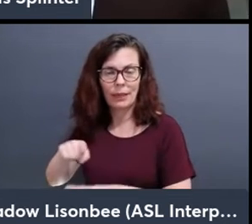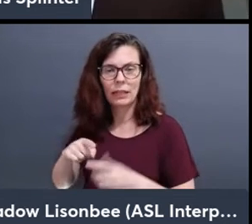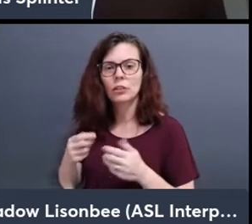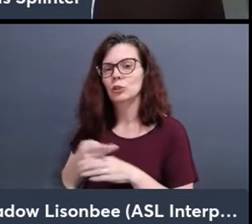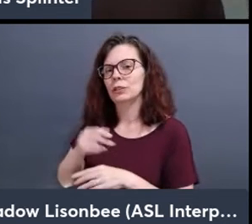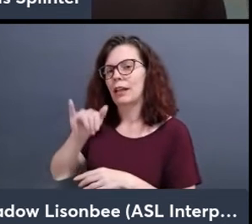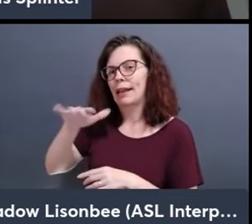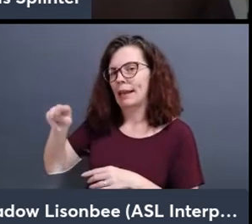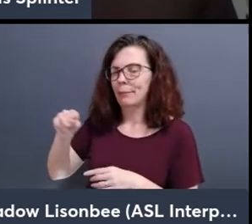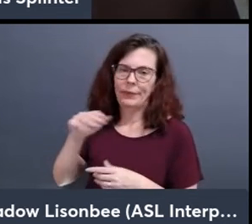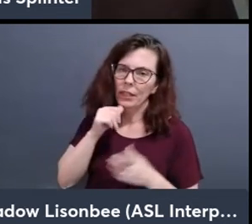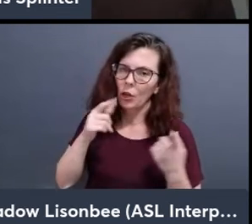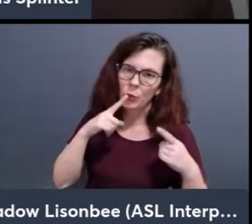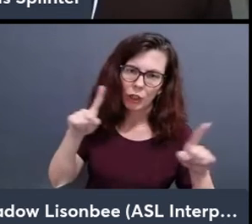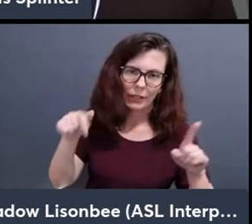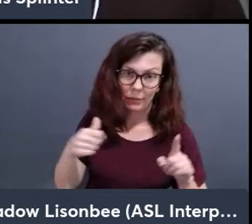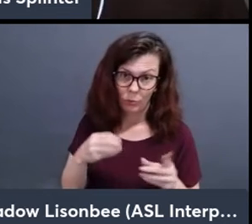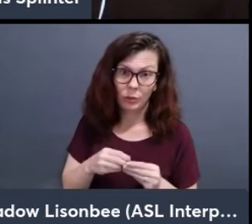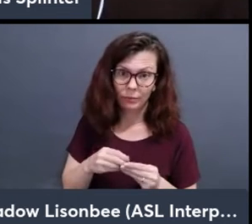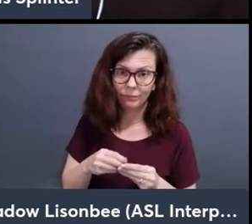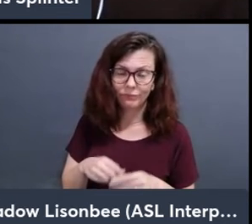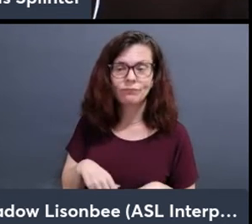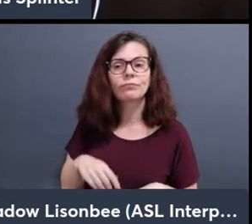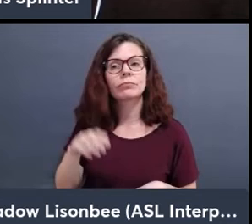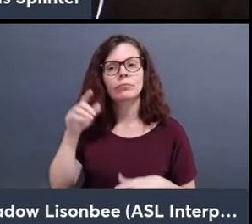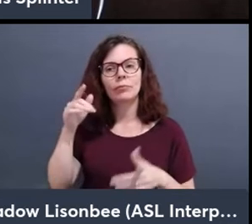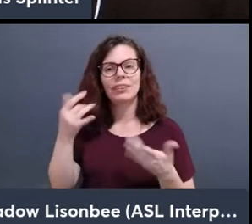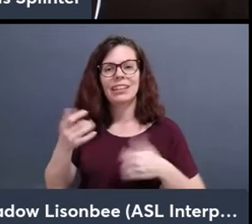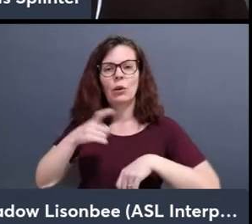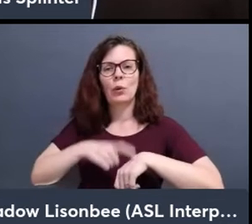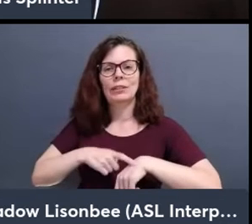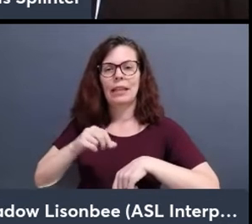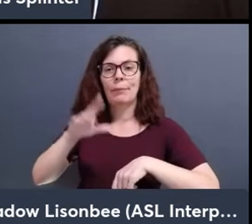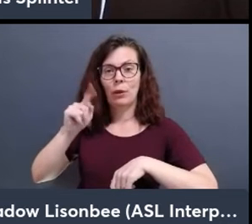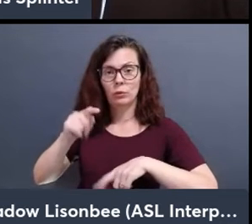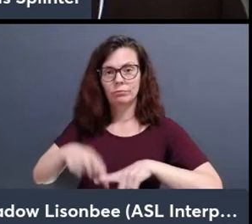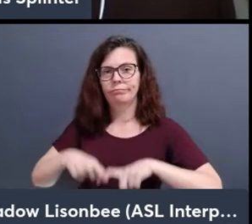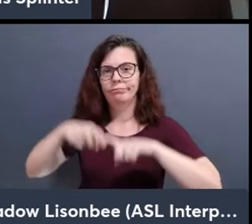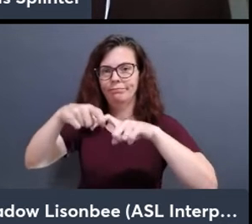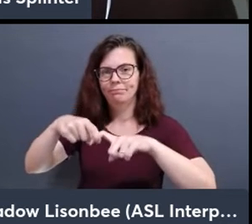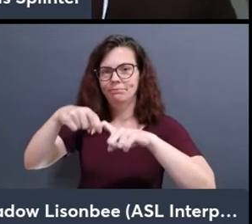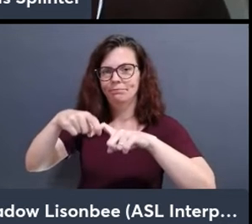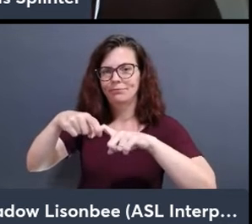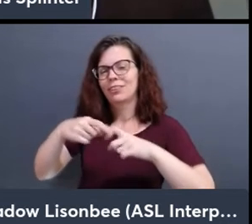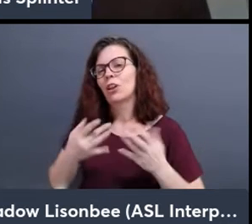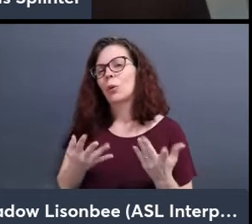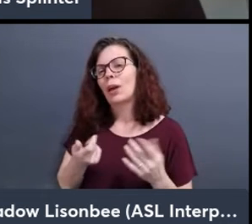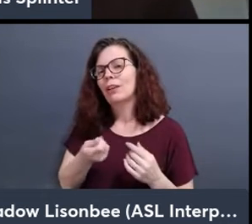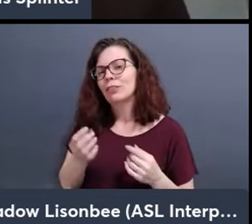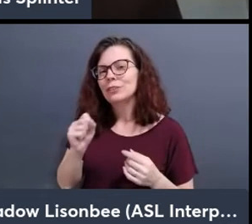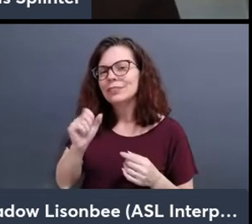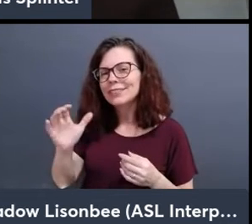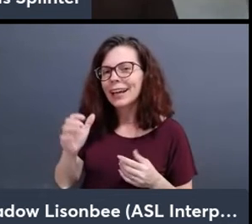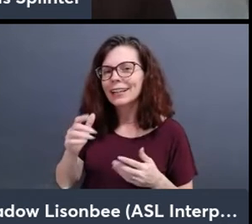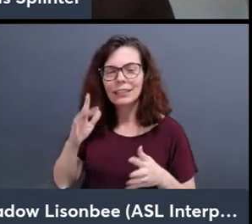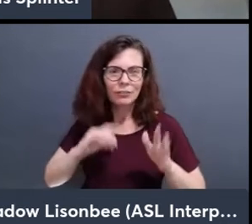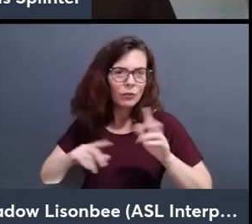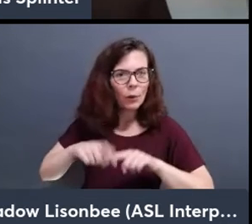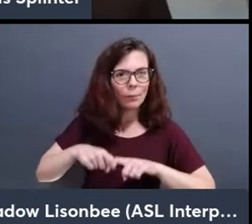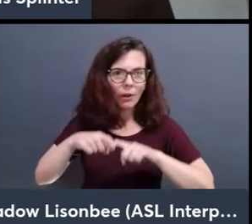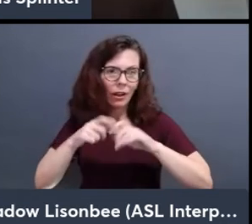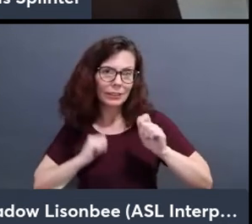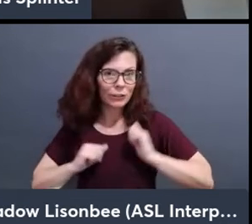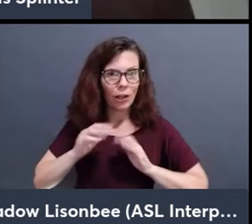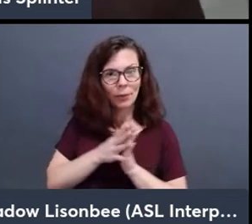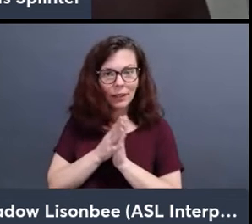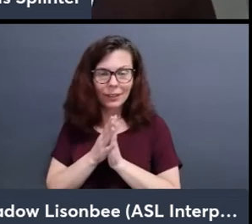no longer working. And it's going to timeout. And I'll just give it a few more seconds for, I don't know, dramatic pause. But